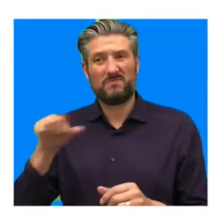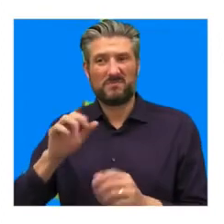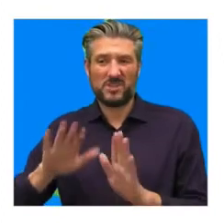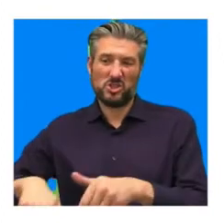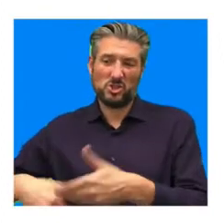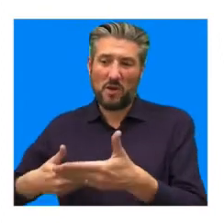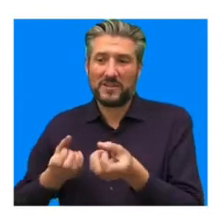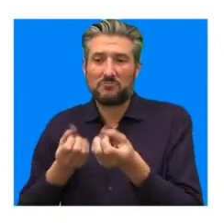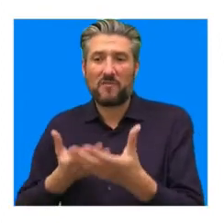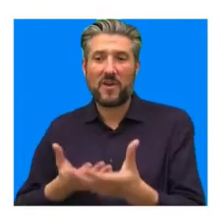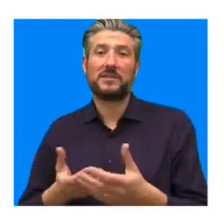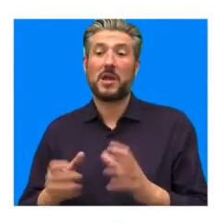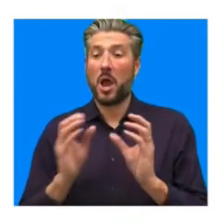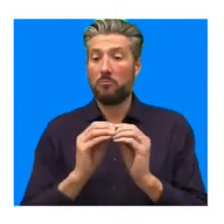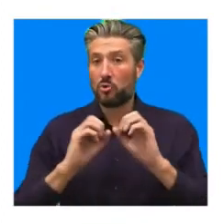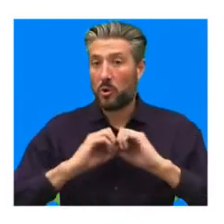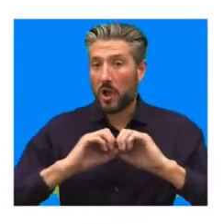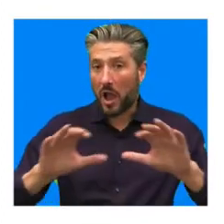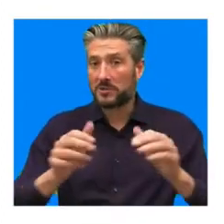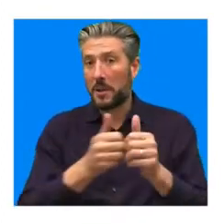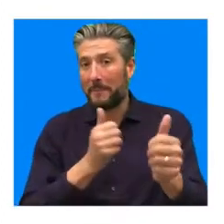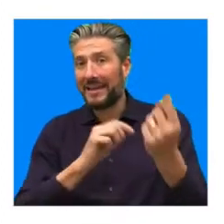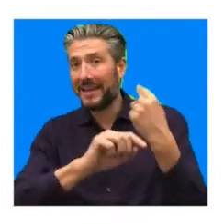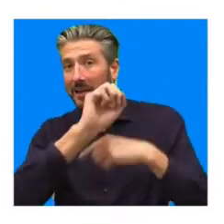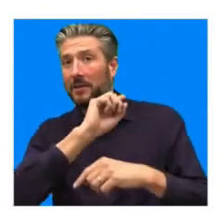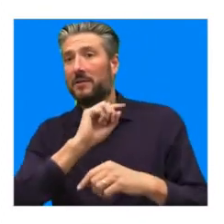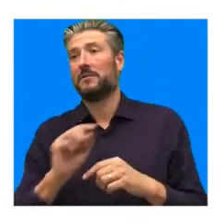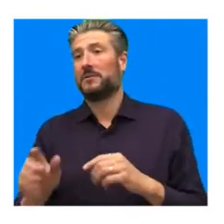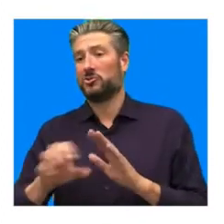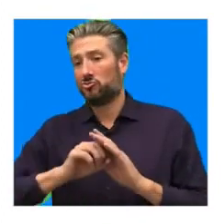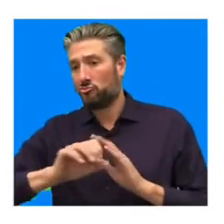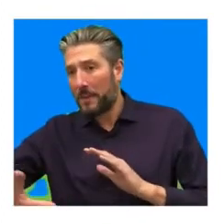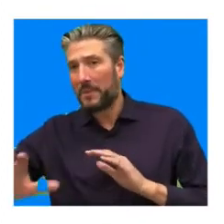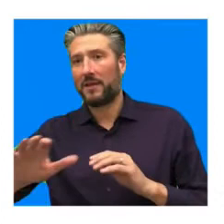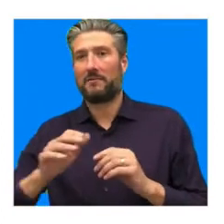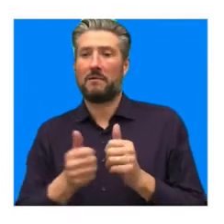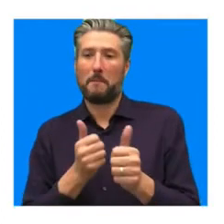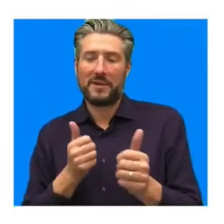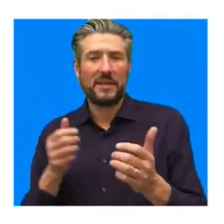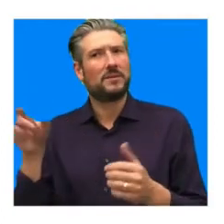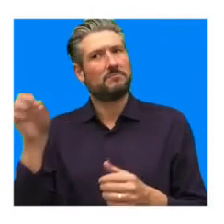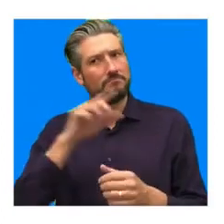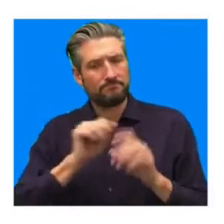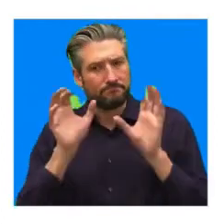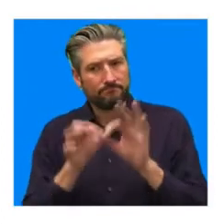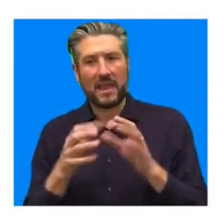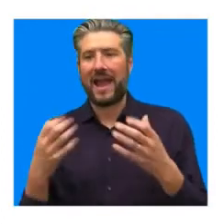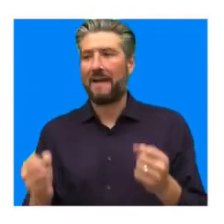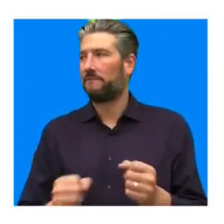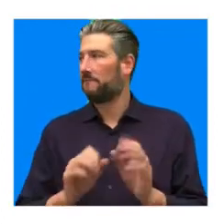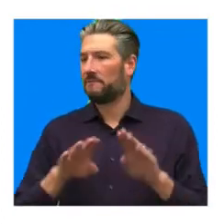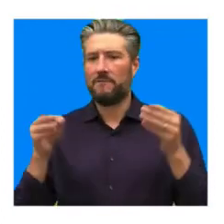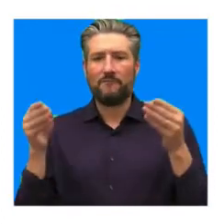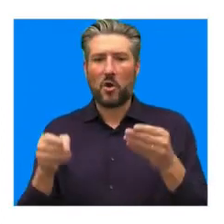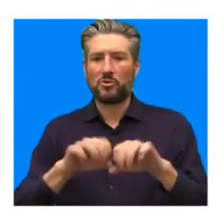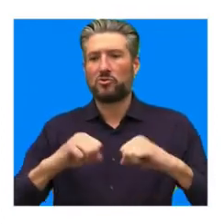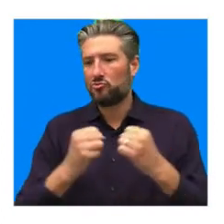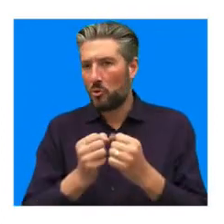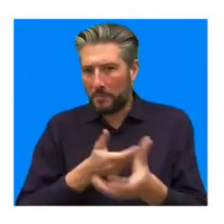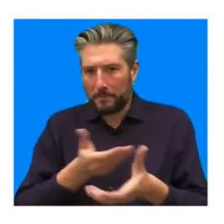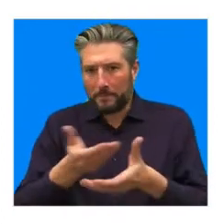the streamers who are really engaging with viewers right now. So hosting focus group sessions, user panels. I hope